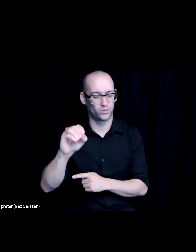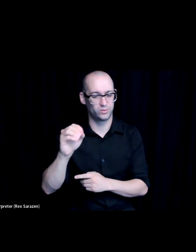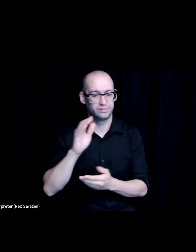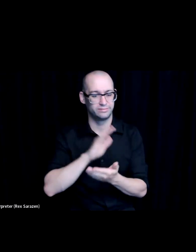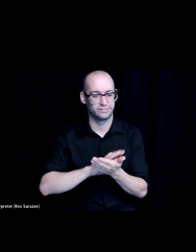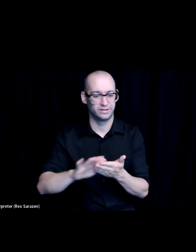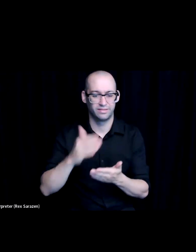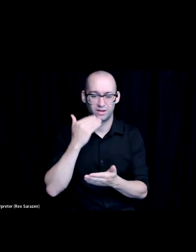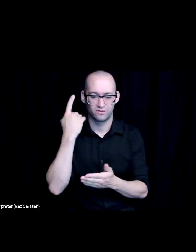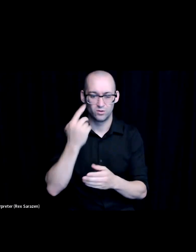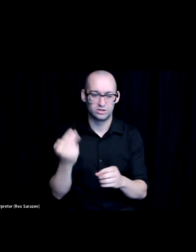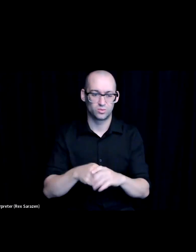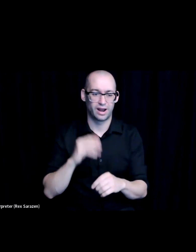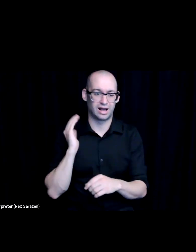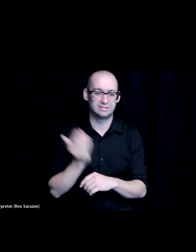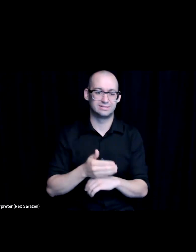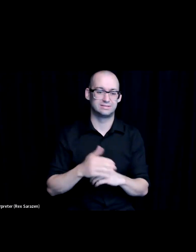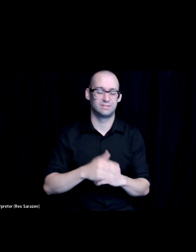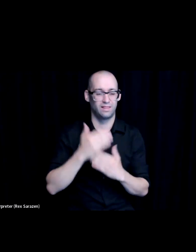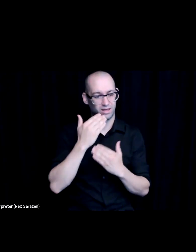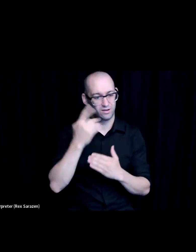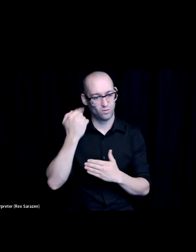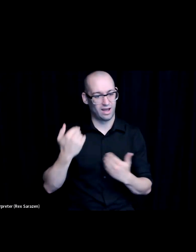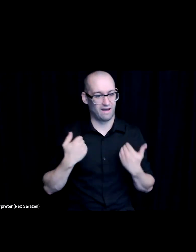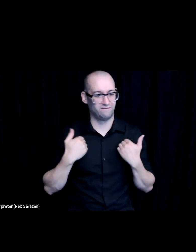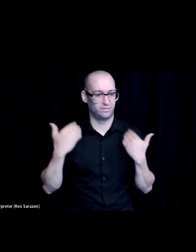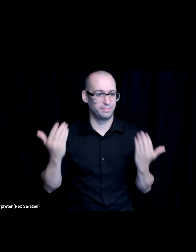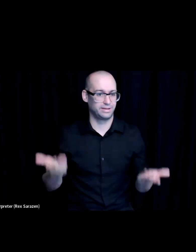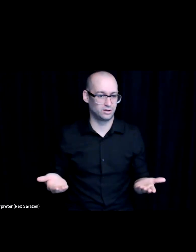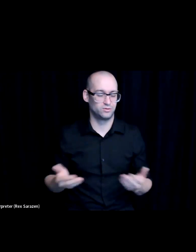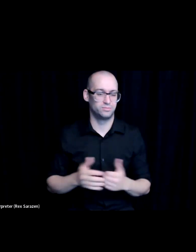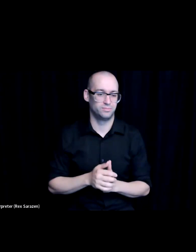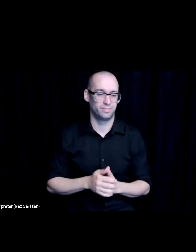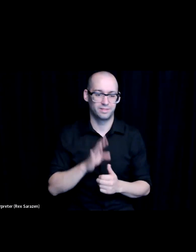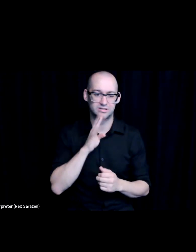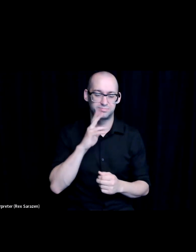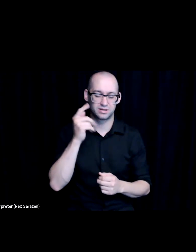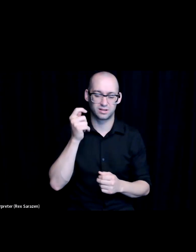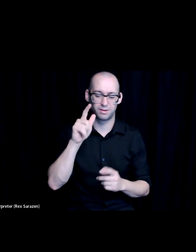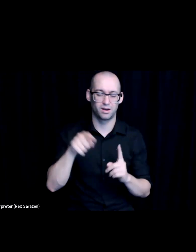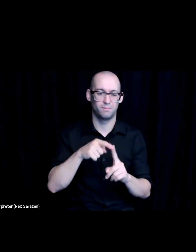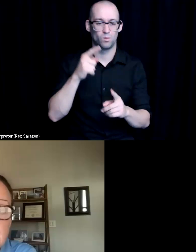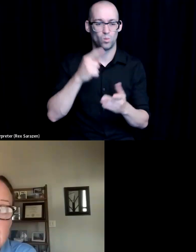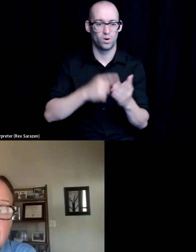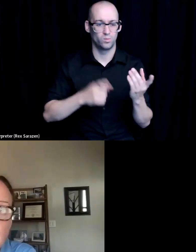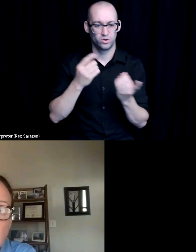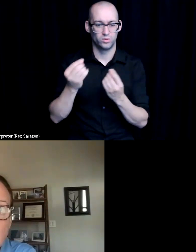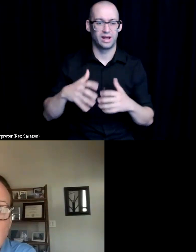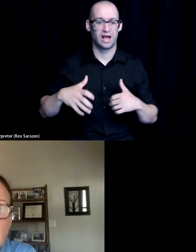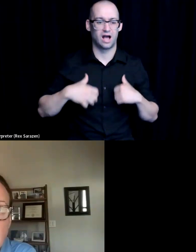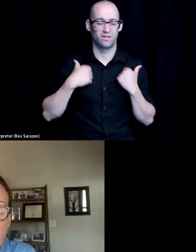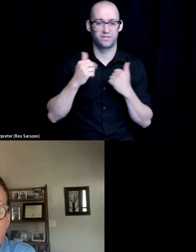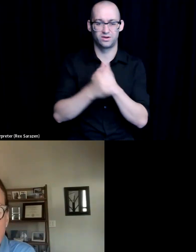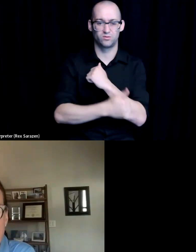today. Thank you so much for having me speak a little bit on what we're doing. Healthy Rural California is a relatively